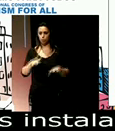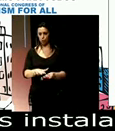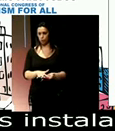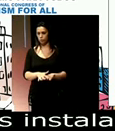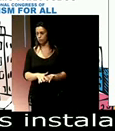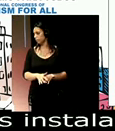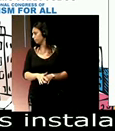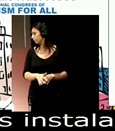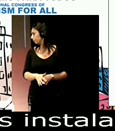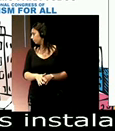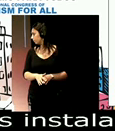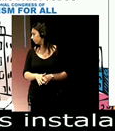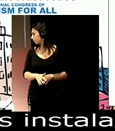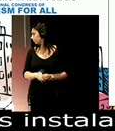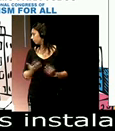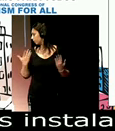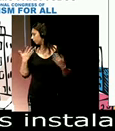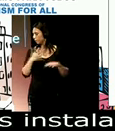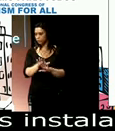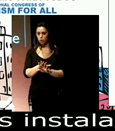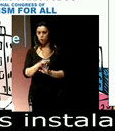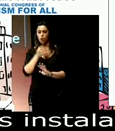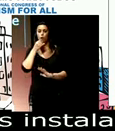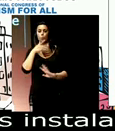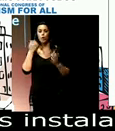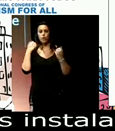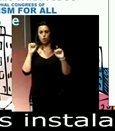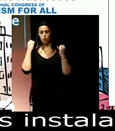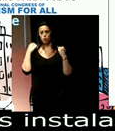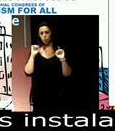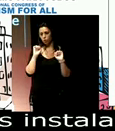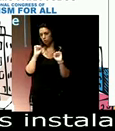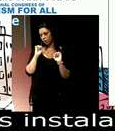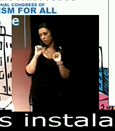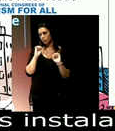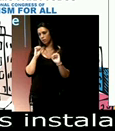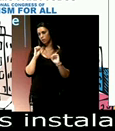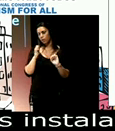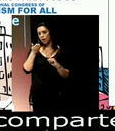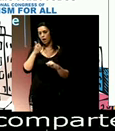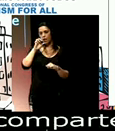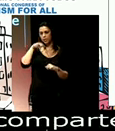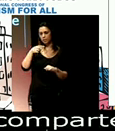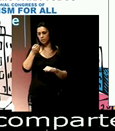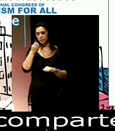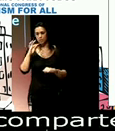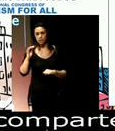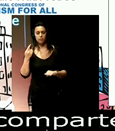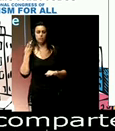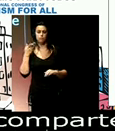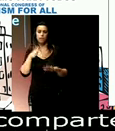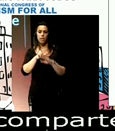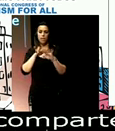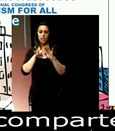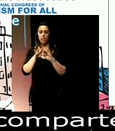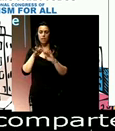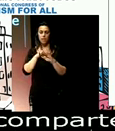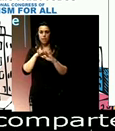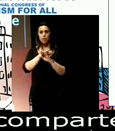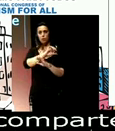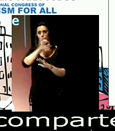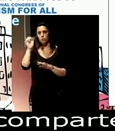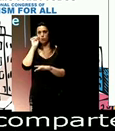conduct from INET and the value shared from the Manifesto of Accessible Tourism